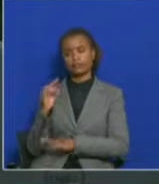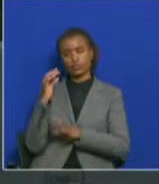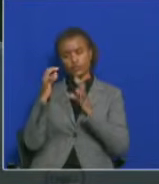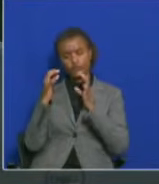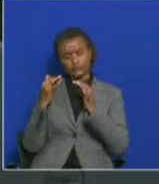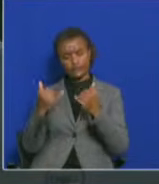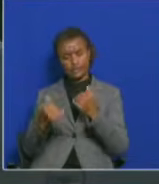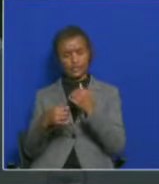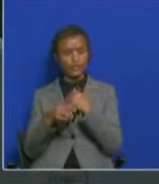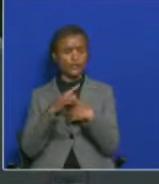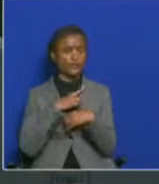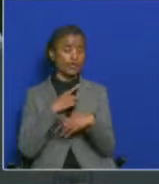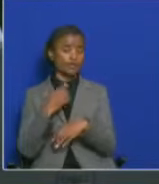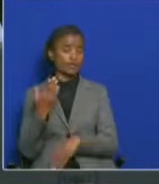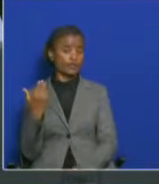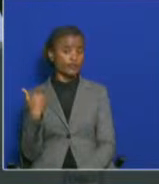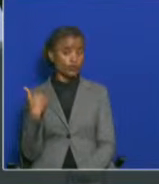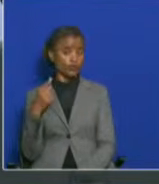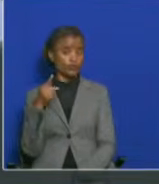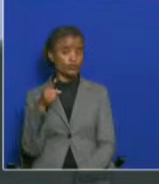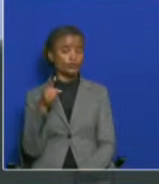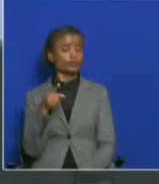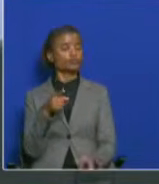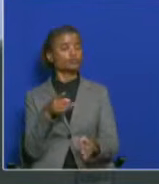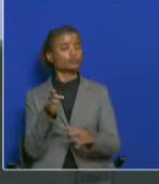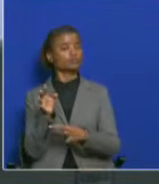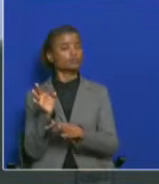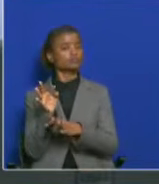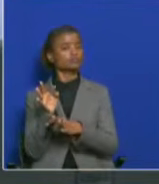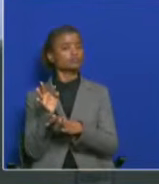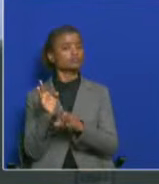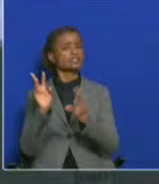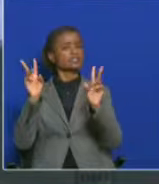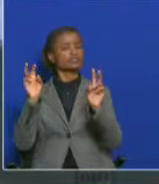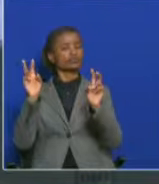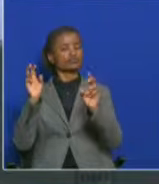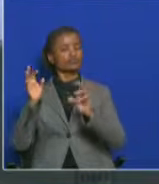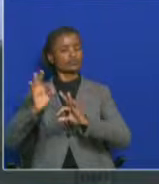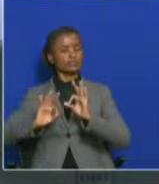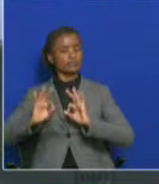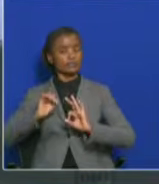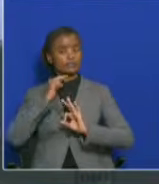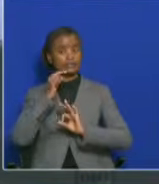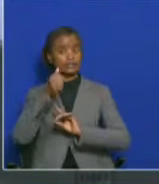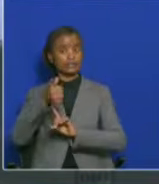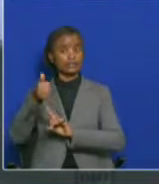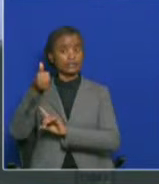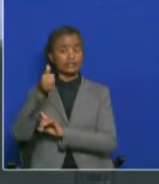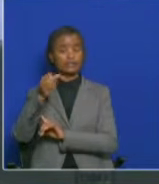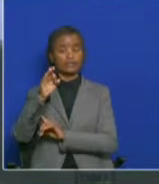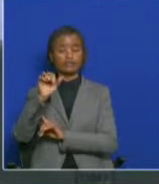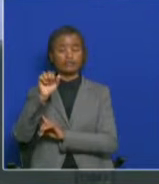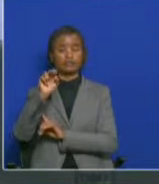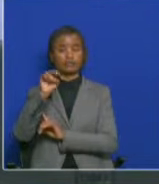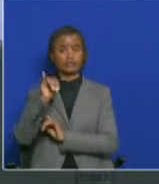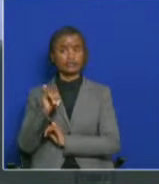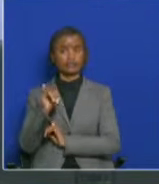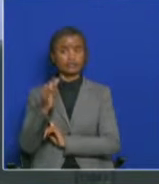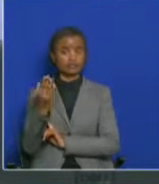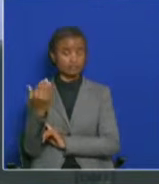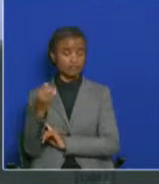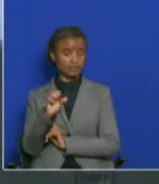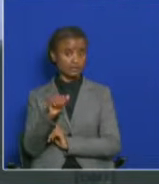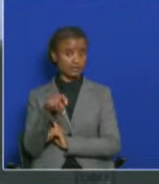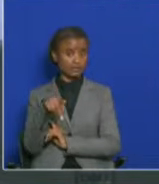issue before this one where you said General Fani is still with SAPS, was only recently